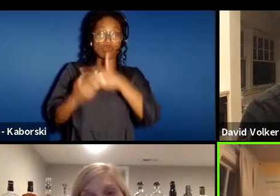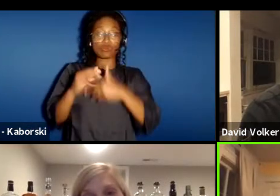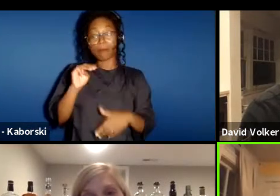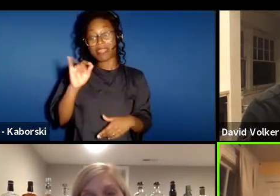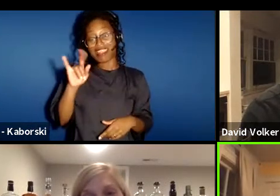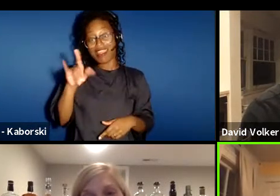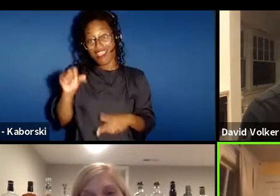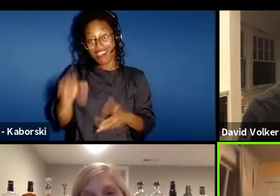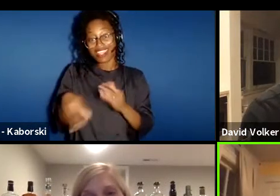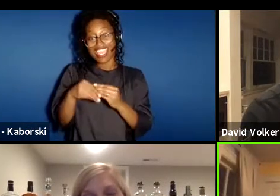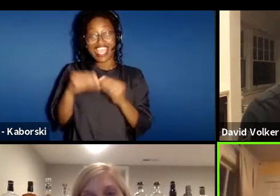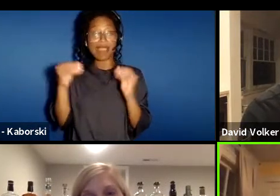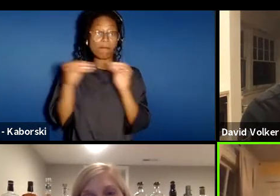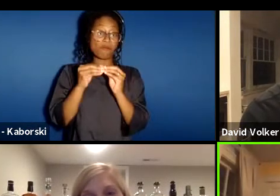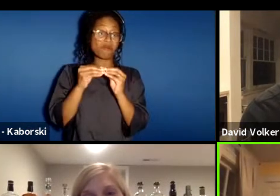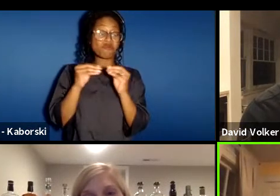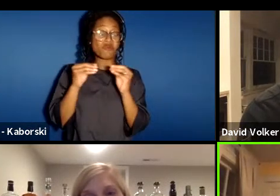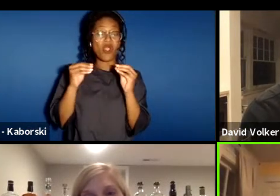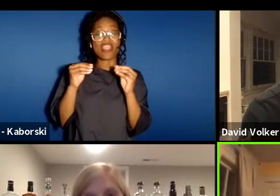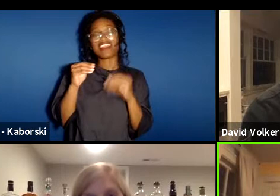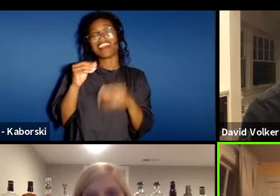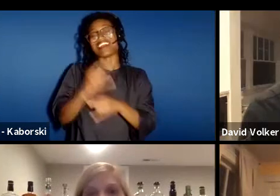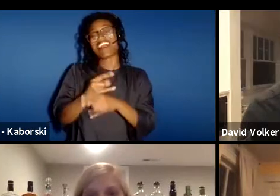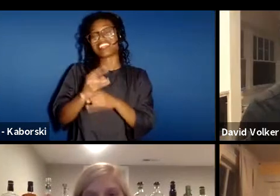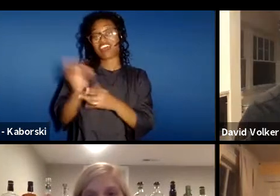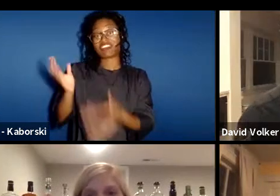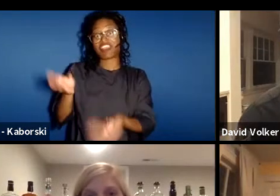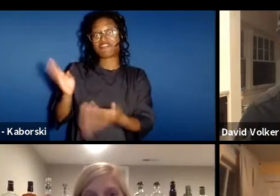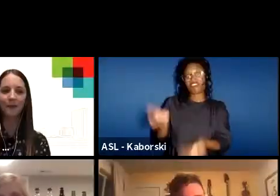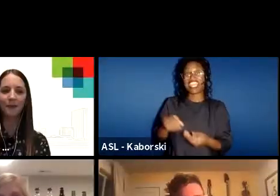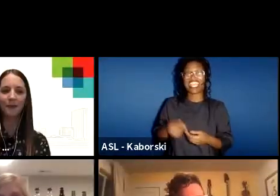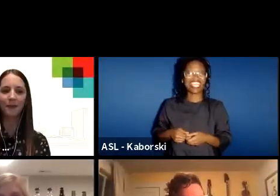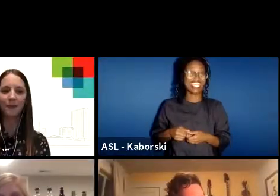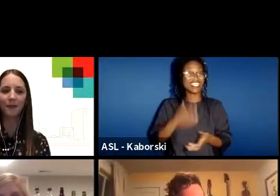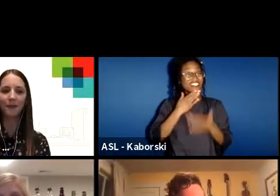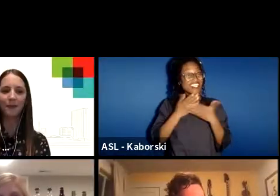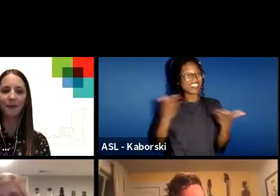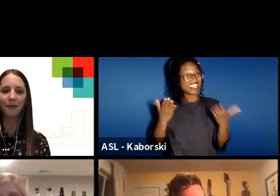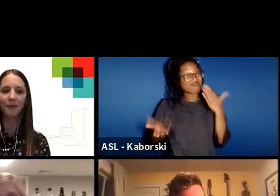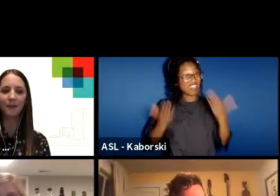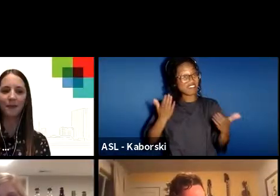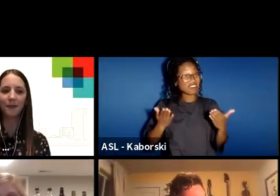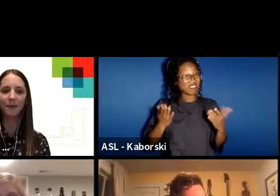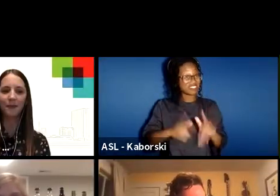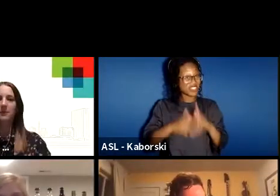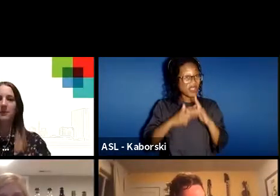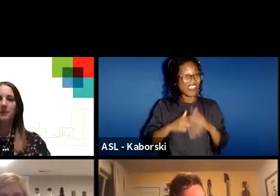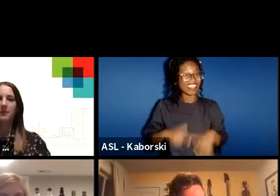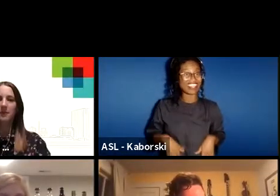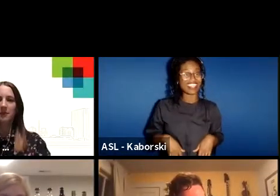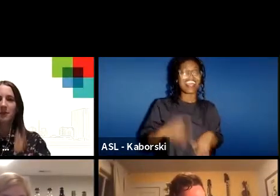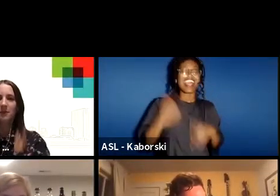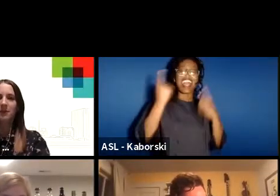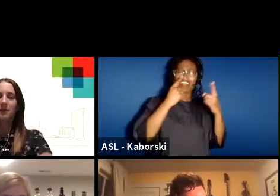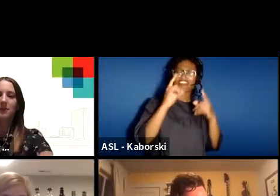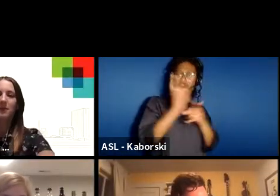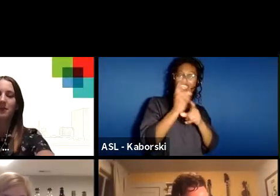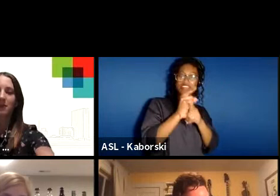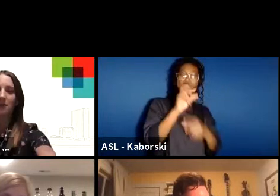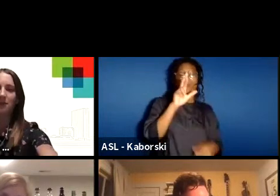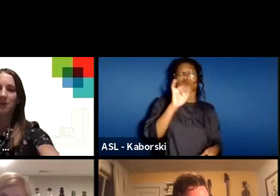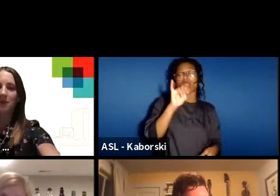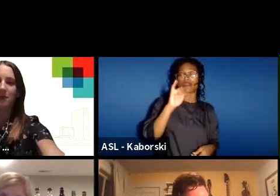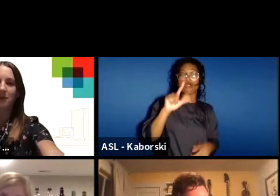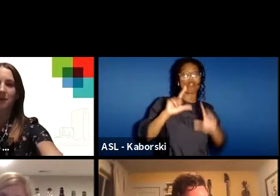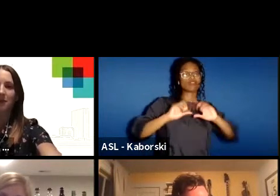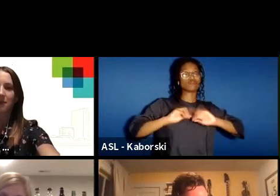maybe more cocktail deliveries. So some good things maybe come out of it. Yeah, I mean, I think radical transparency